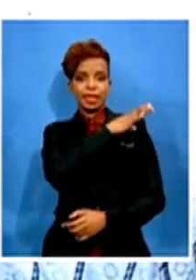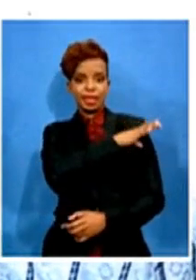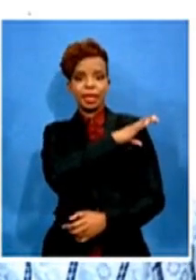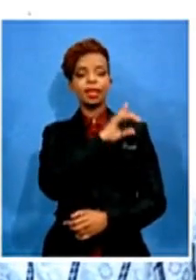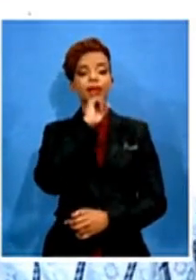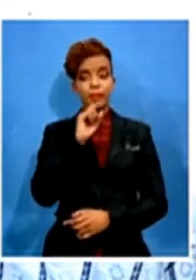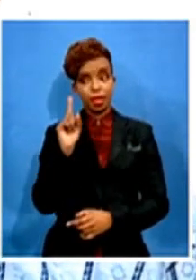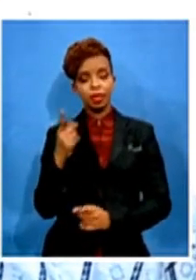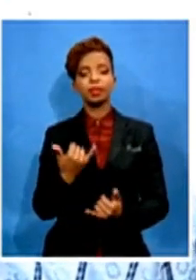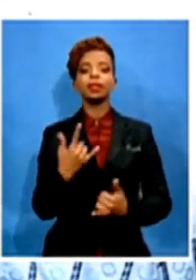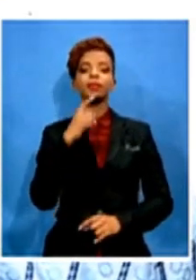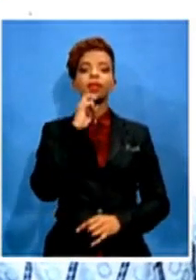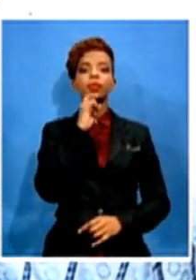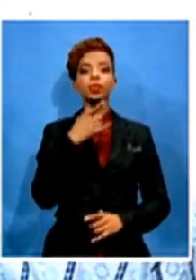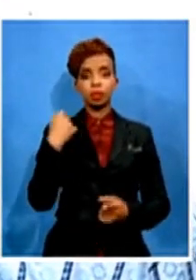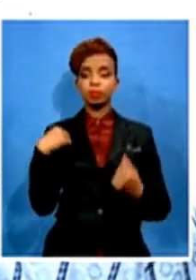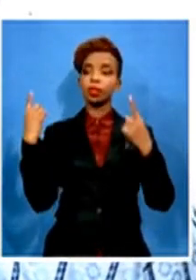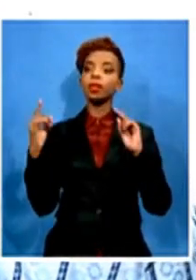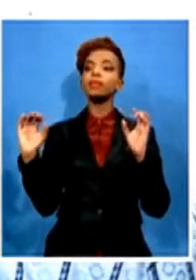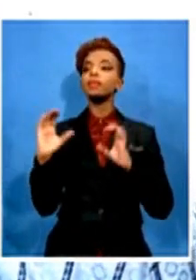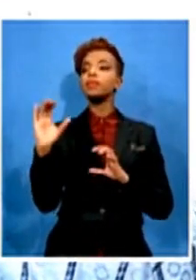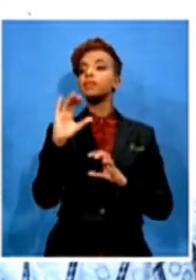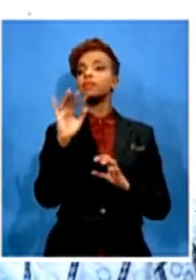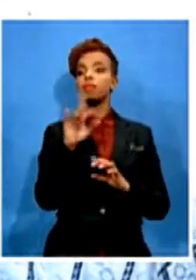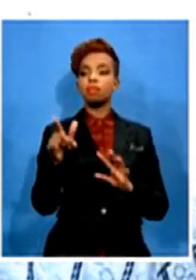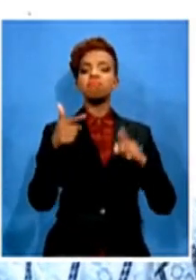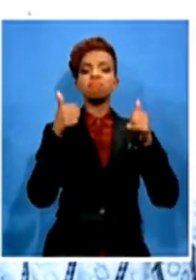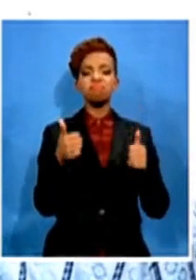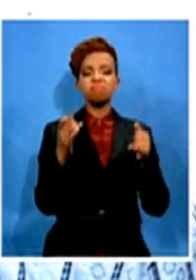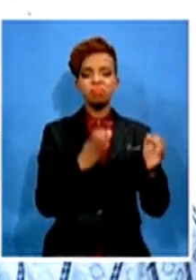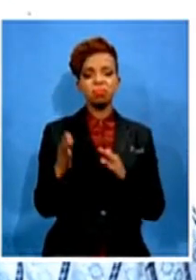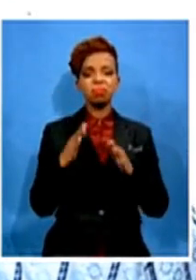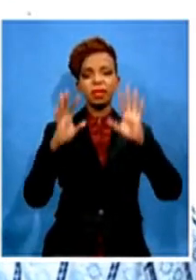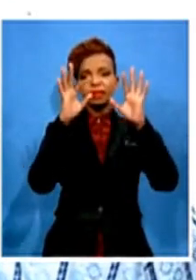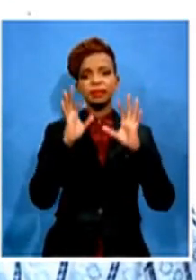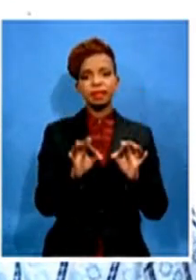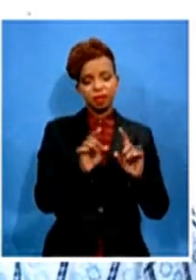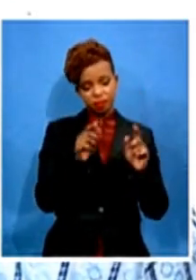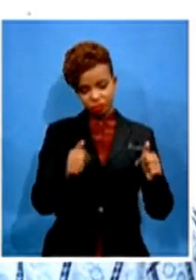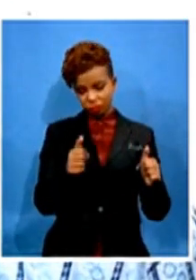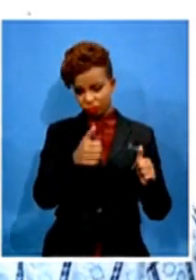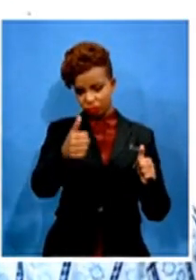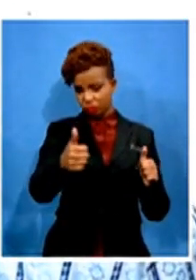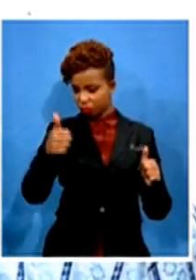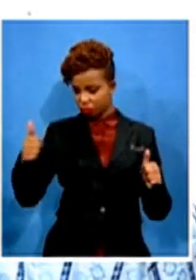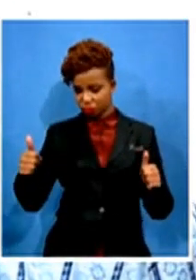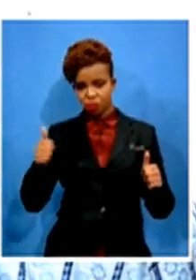organized. They have distancing and everything. So in different hospitals, I've seen that, and so it's a